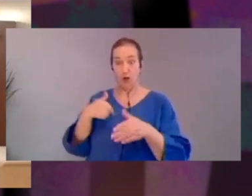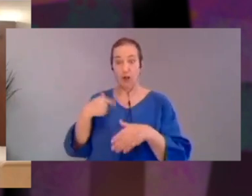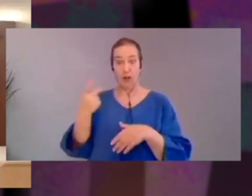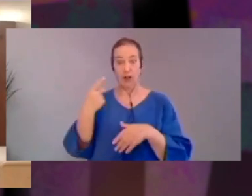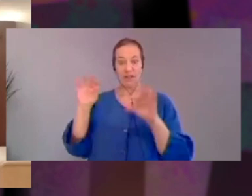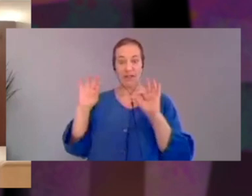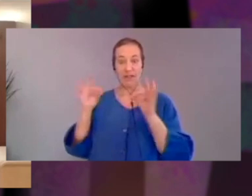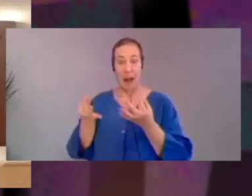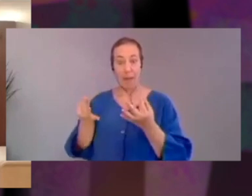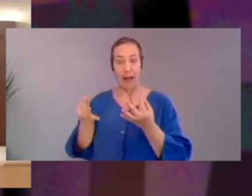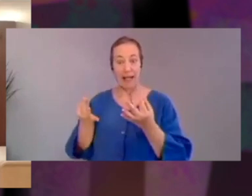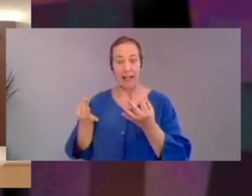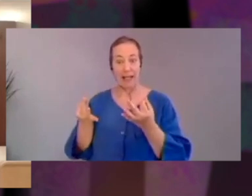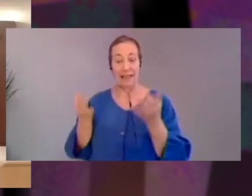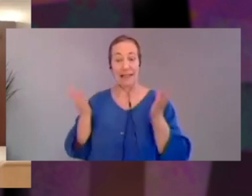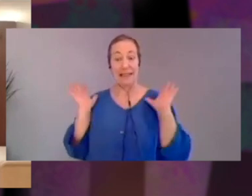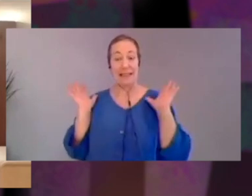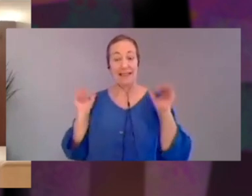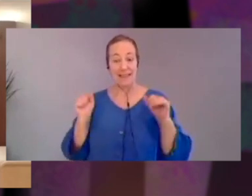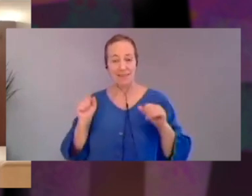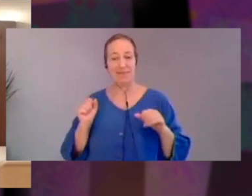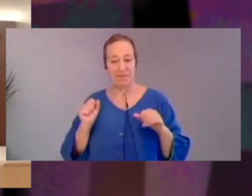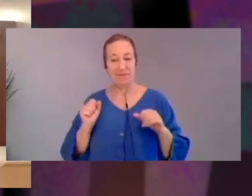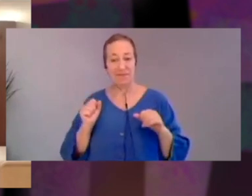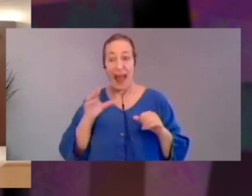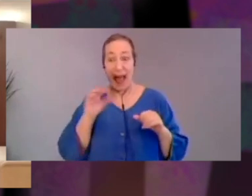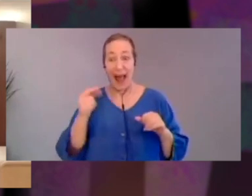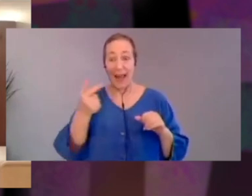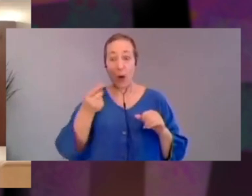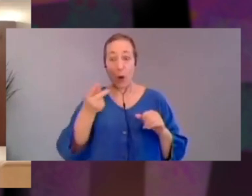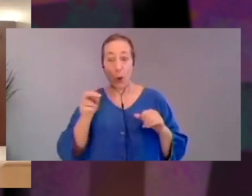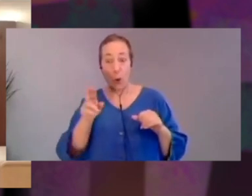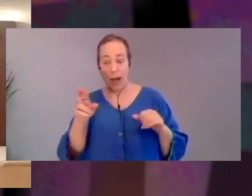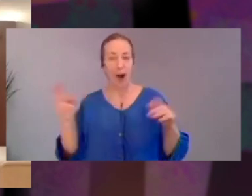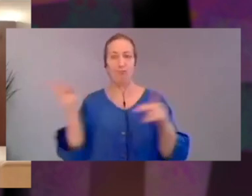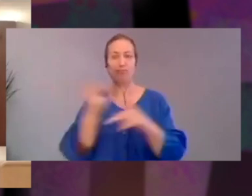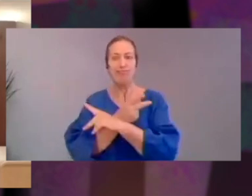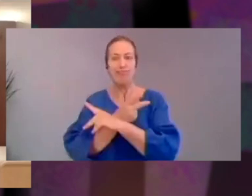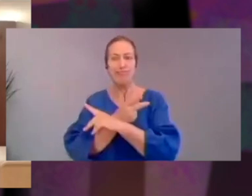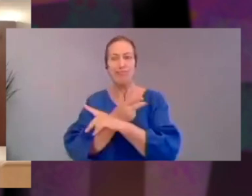It's really hard to date here as a queer person because it gets even smaller.